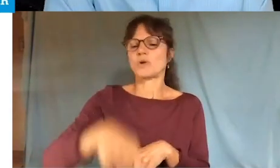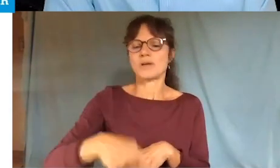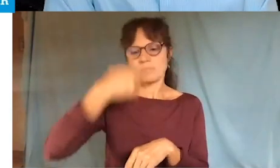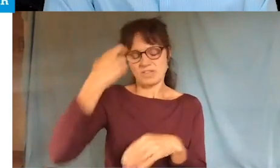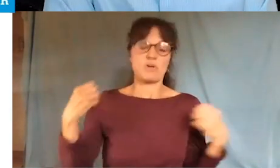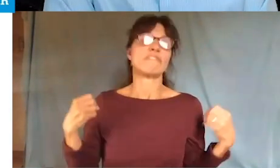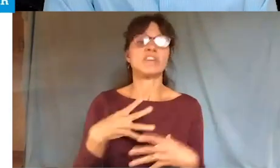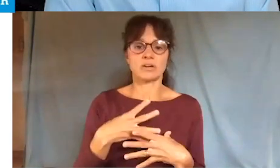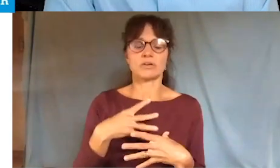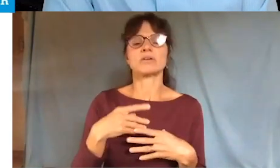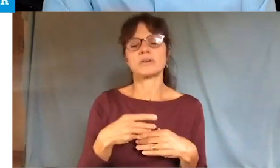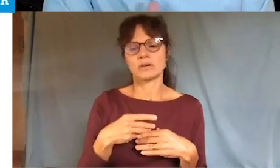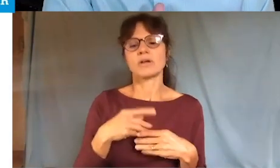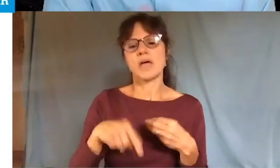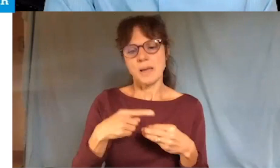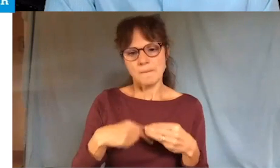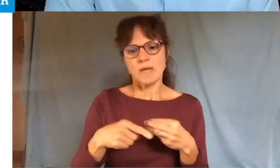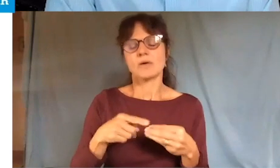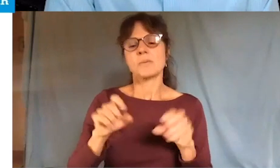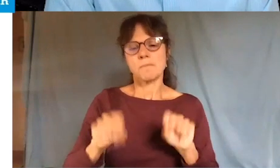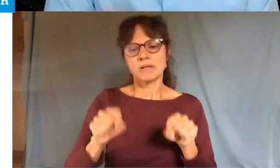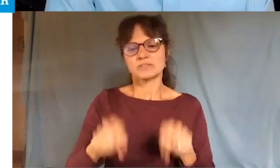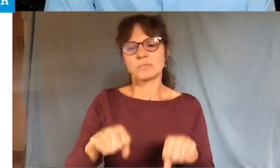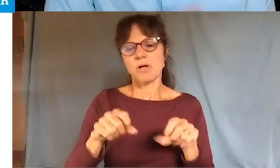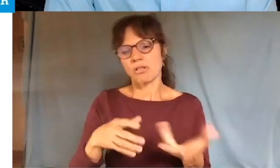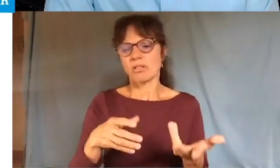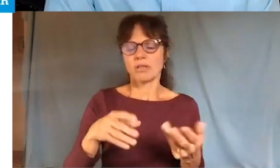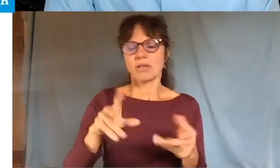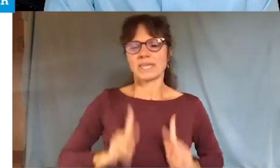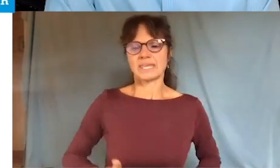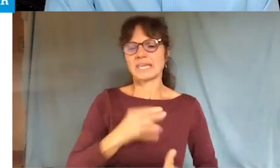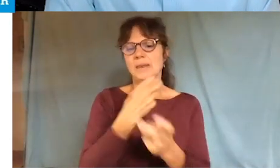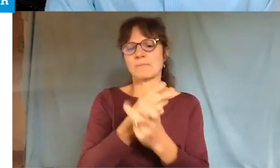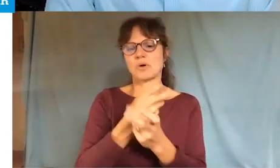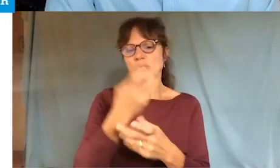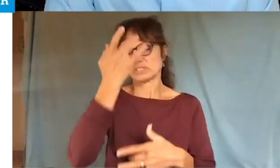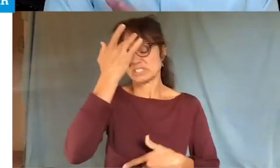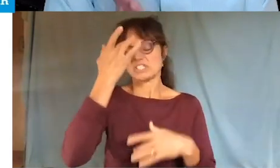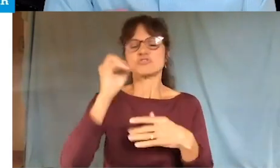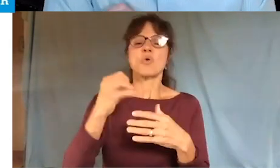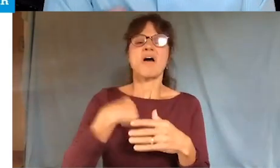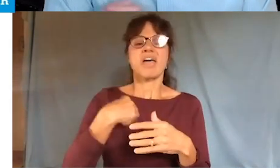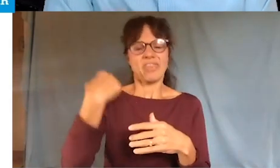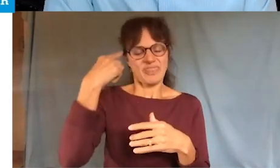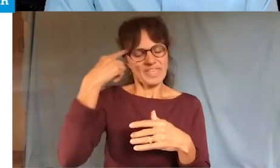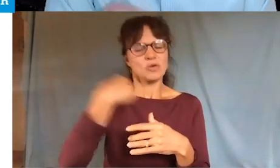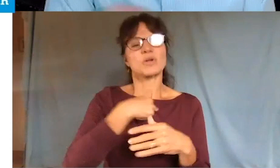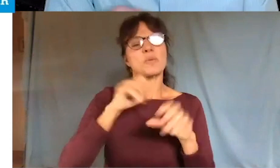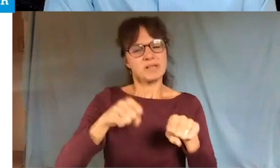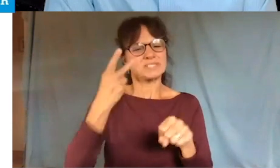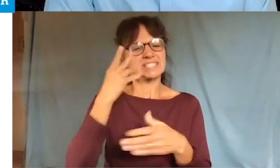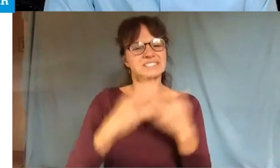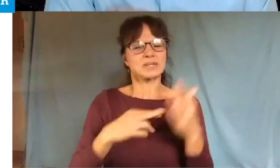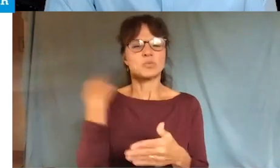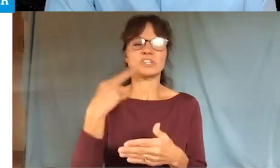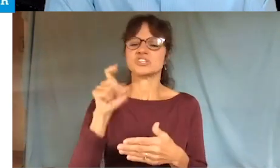fears around those potential kidney and bone disease. So I think we are potentially here seeing some risks that I think